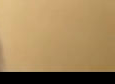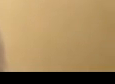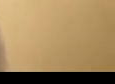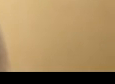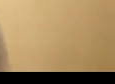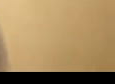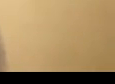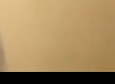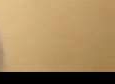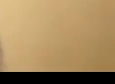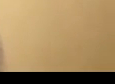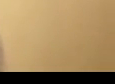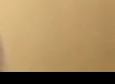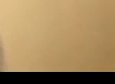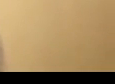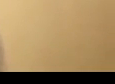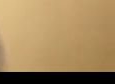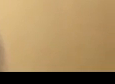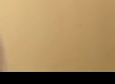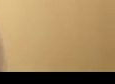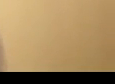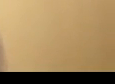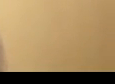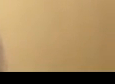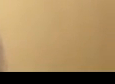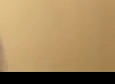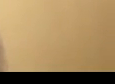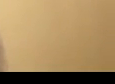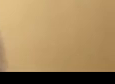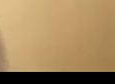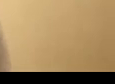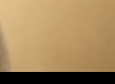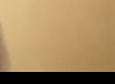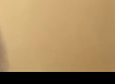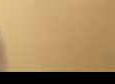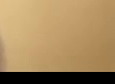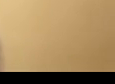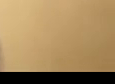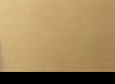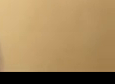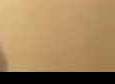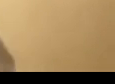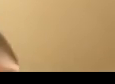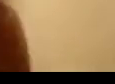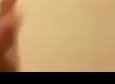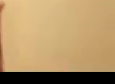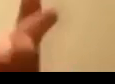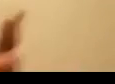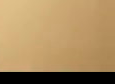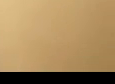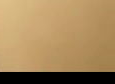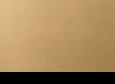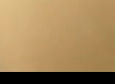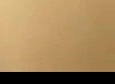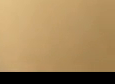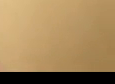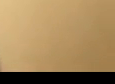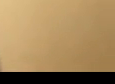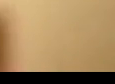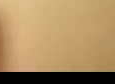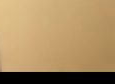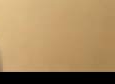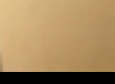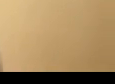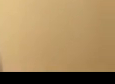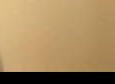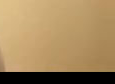your child's hearing. You want to make sure that they have access to language, but without knowing specifically what their